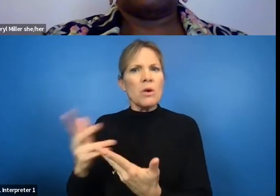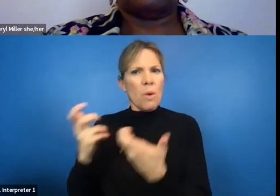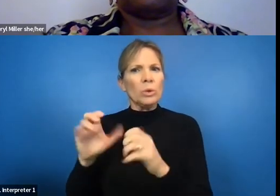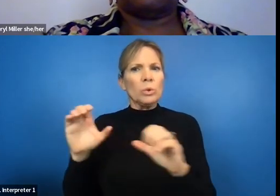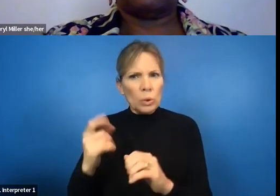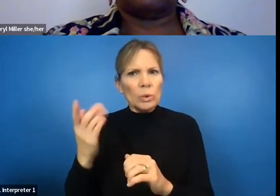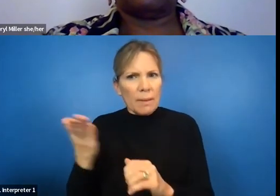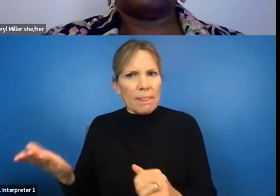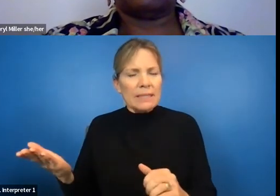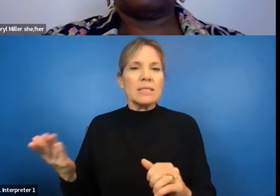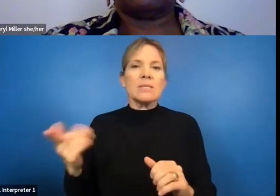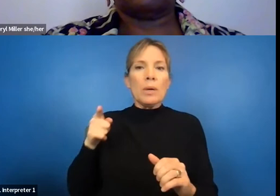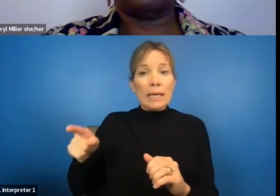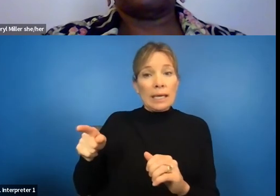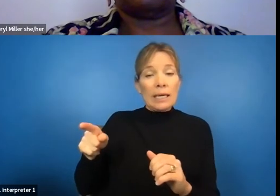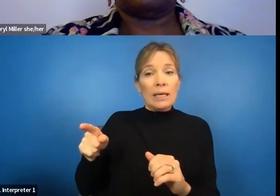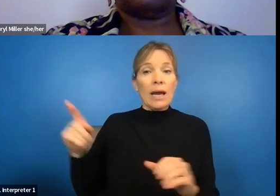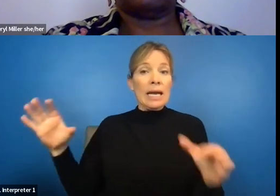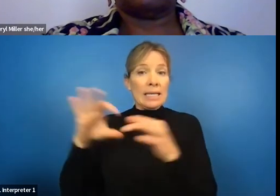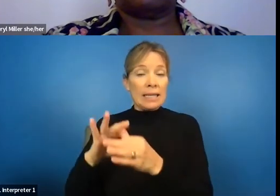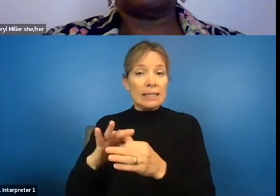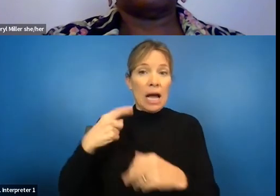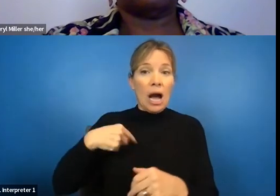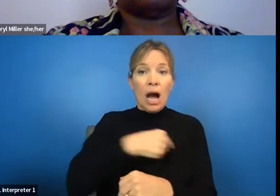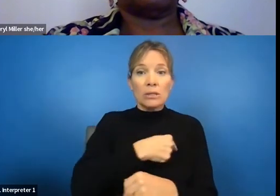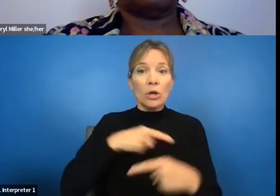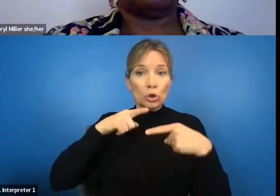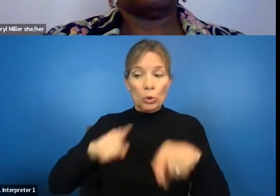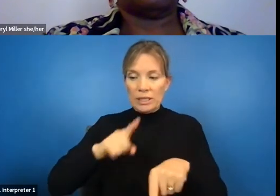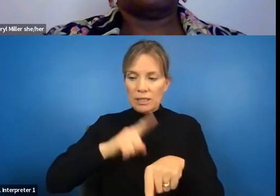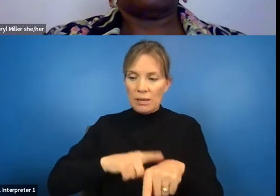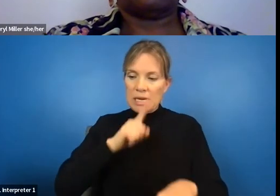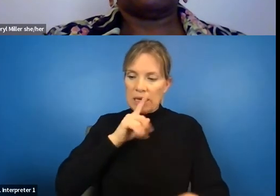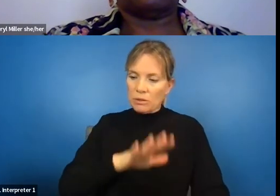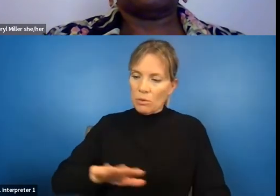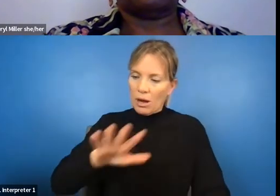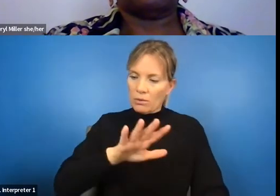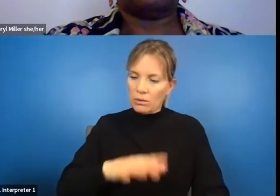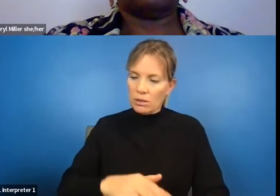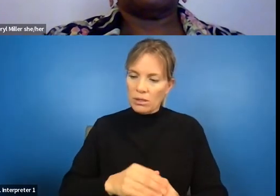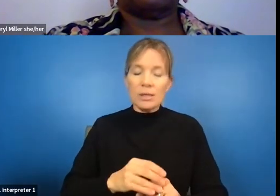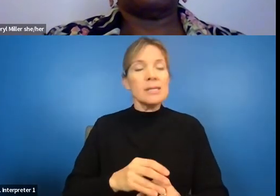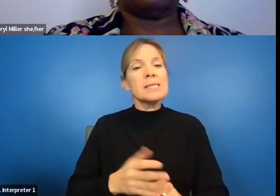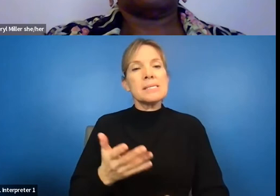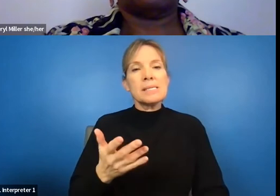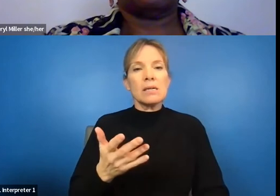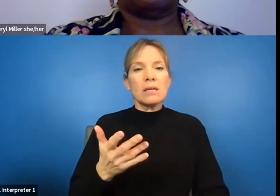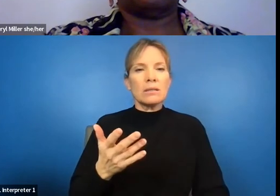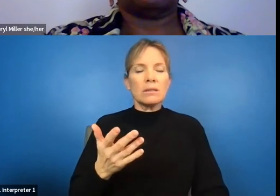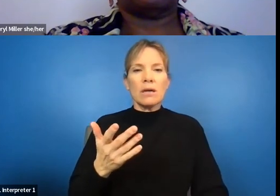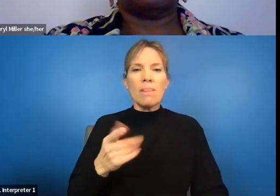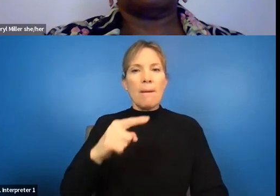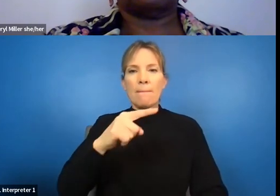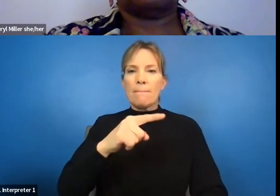some things, and so he was able to connect us. During that time, it was around the emergence of the Black